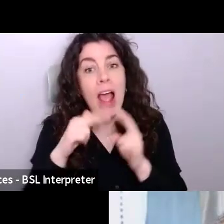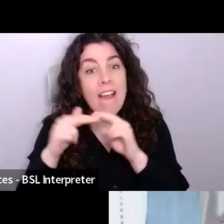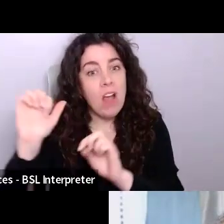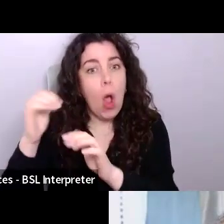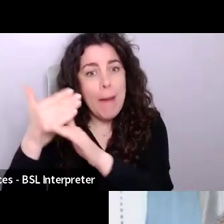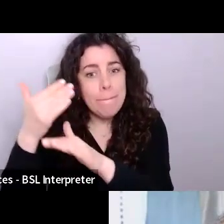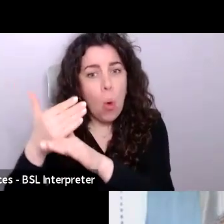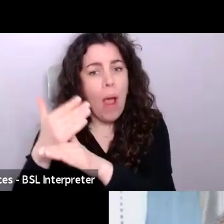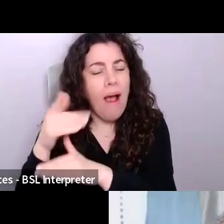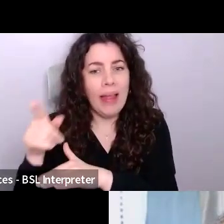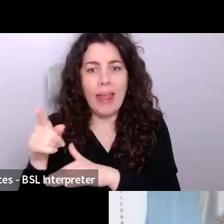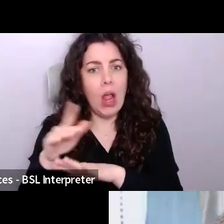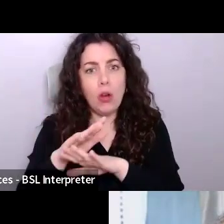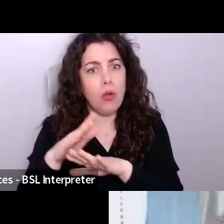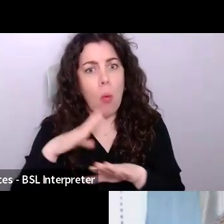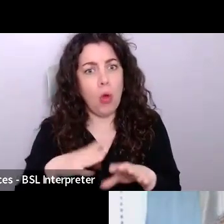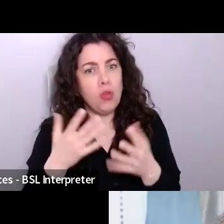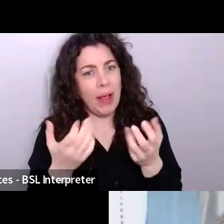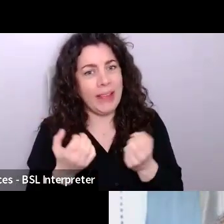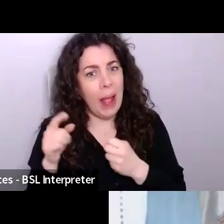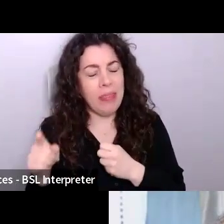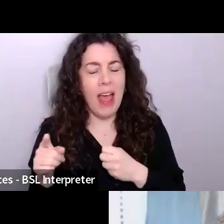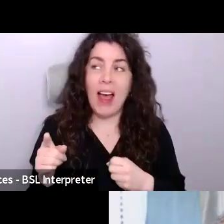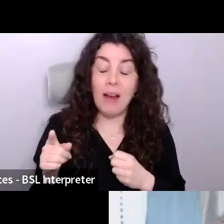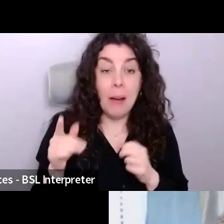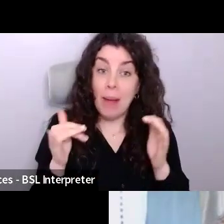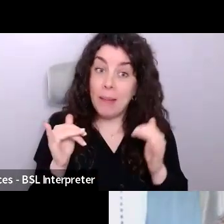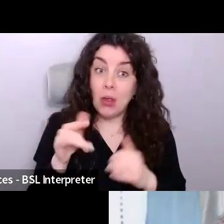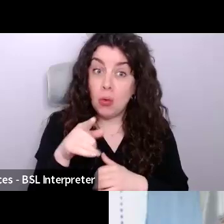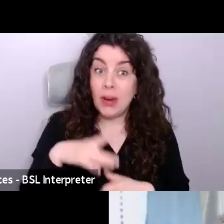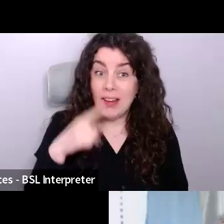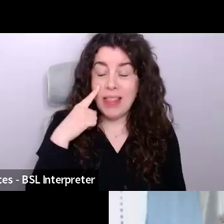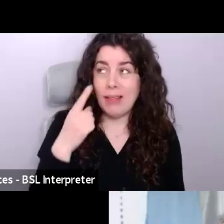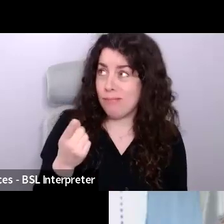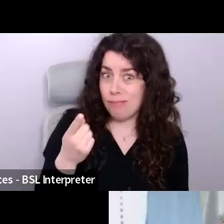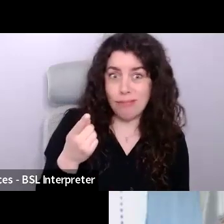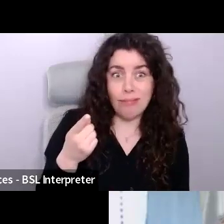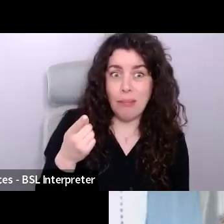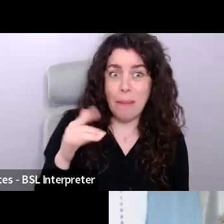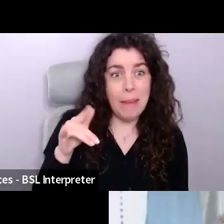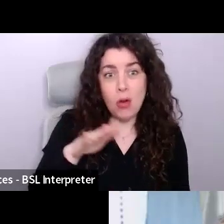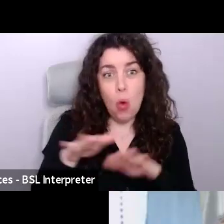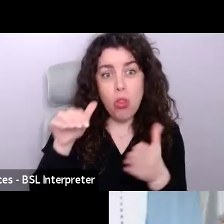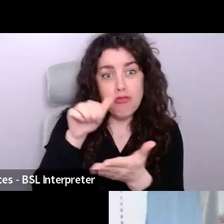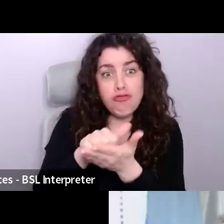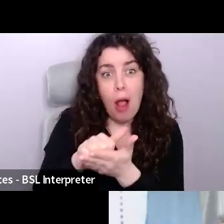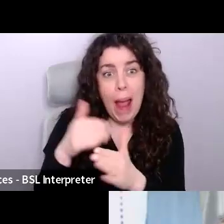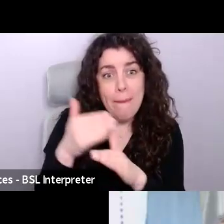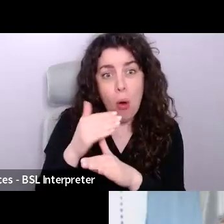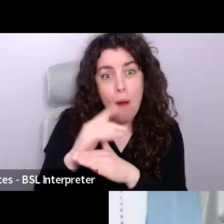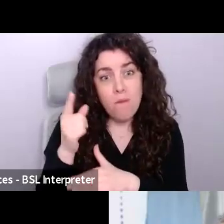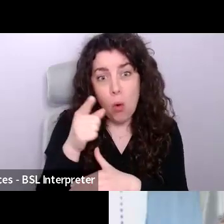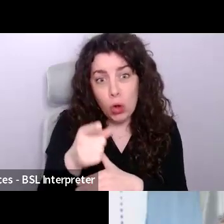willing to sort of accept that, then you do have to wonder if they are the right employer for you. But I understand that's a tricky thing to. And I think, you know, in the